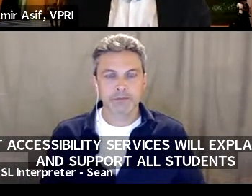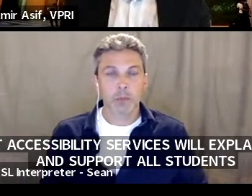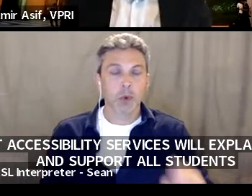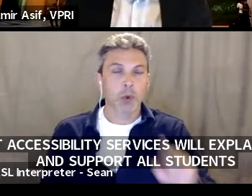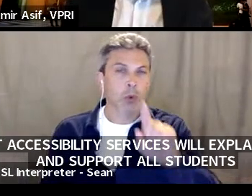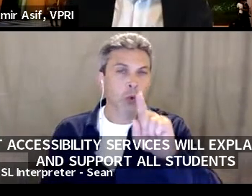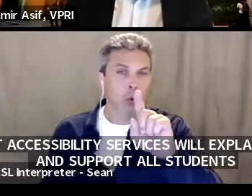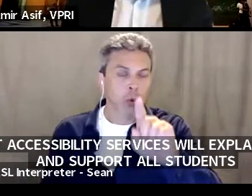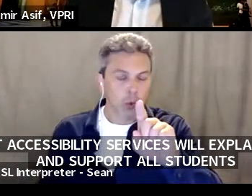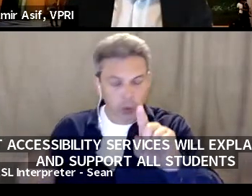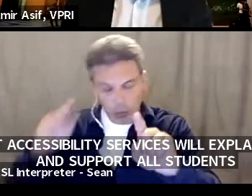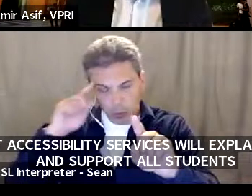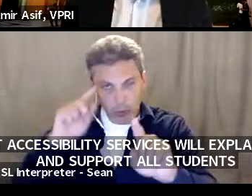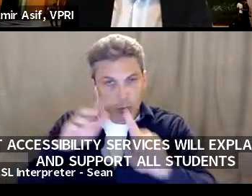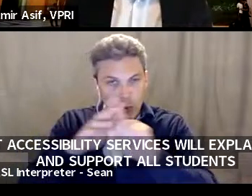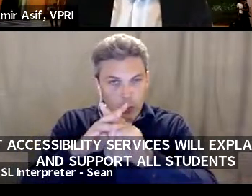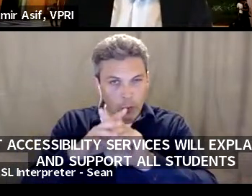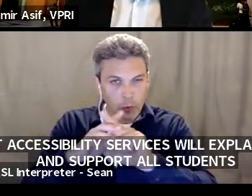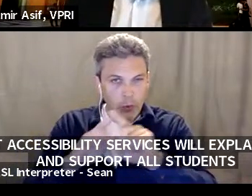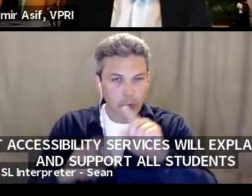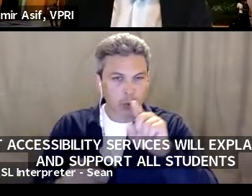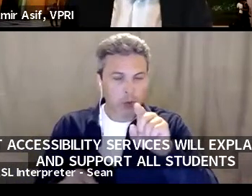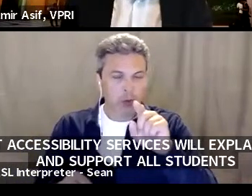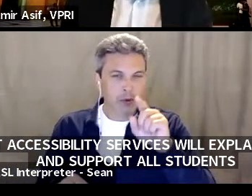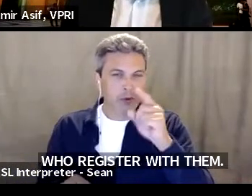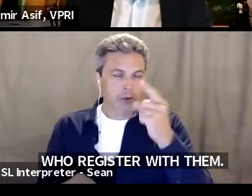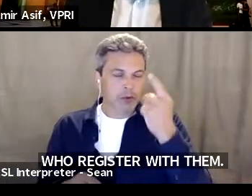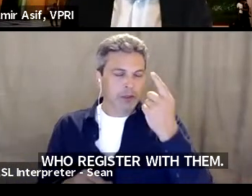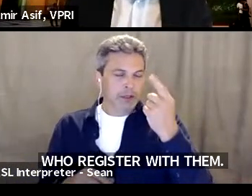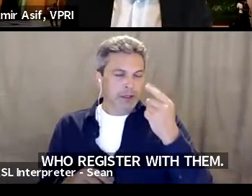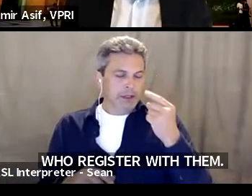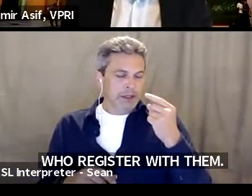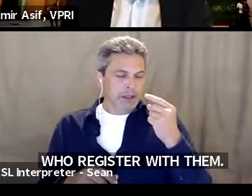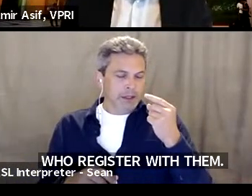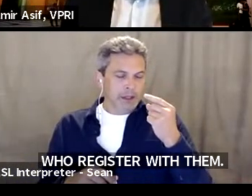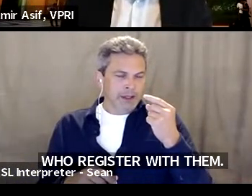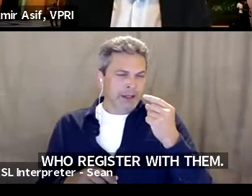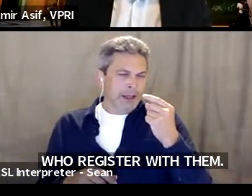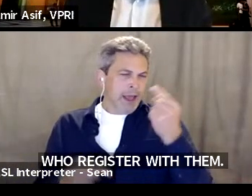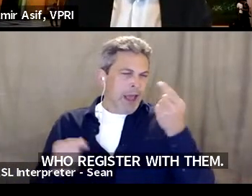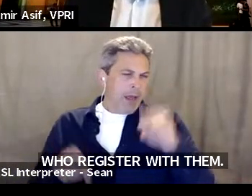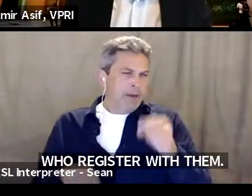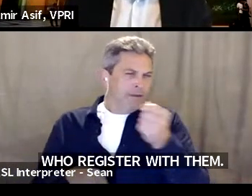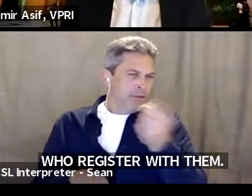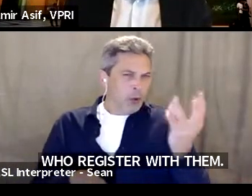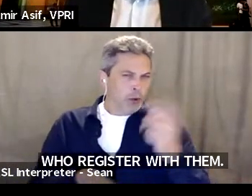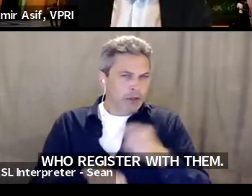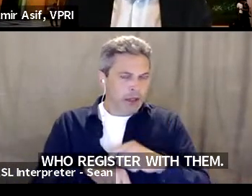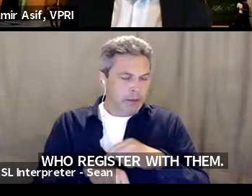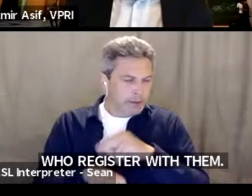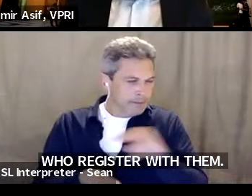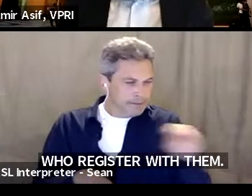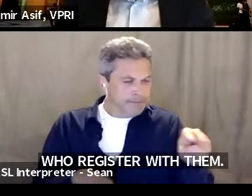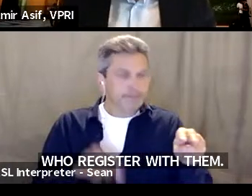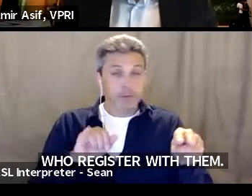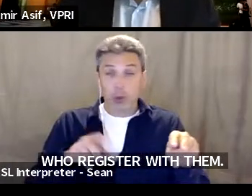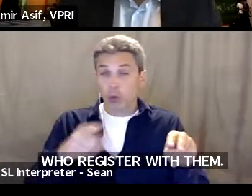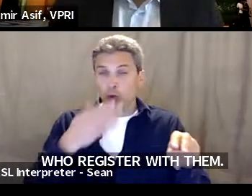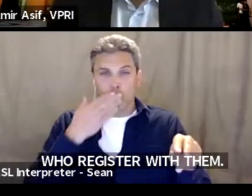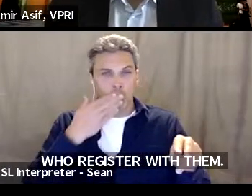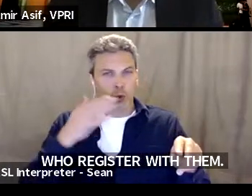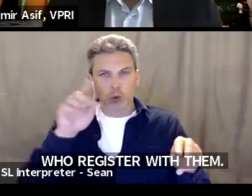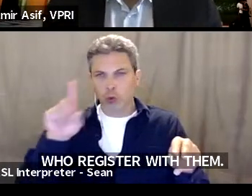Before the next question comes in, I just have this need because it came up a couple of times early, and it was a great question. Some